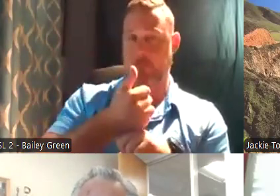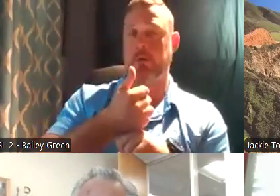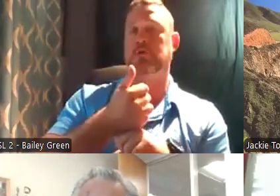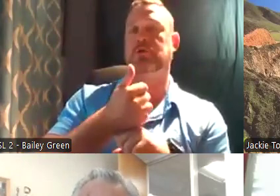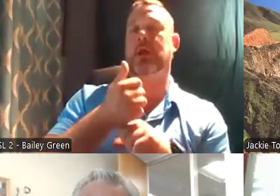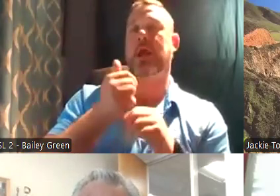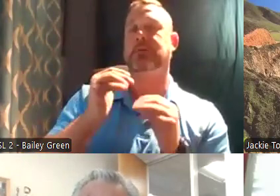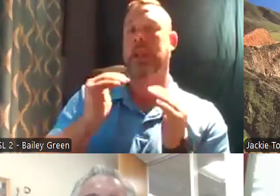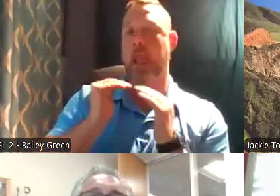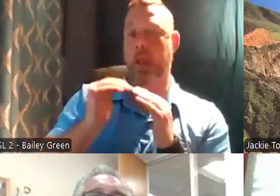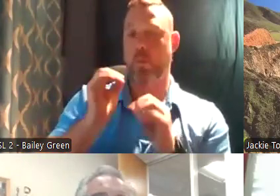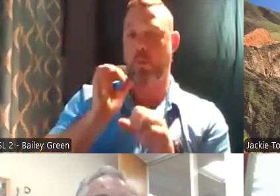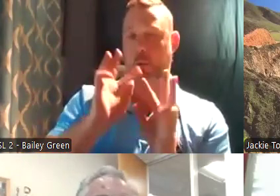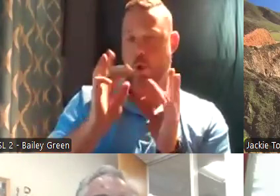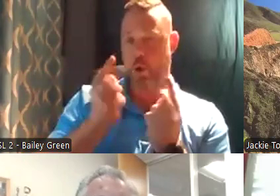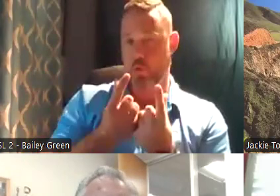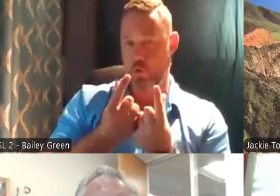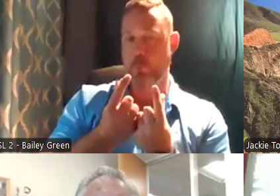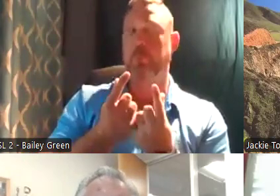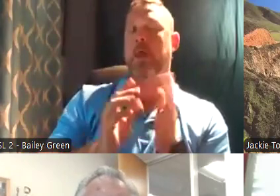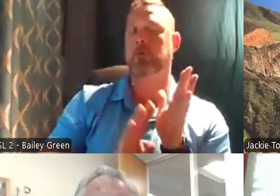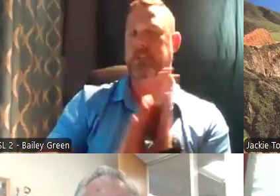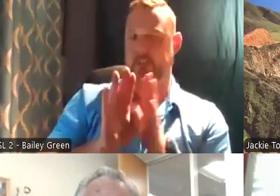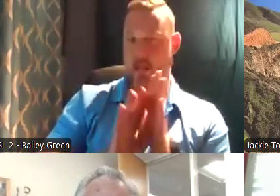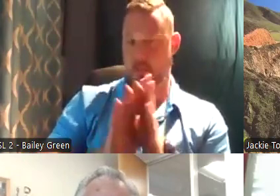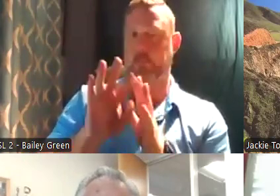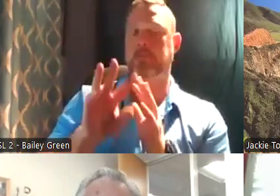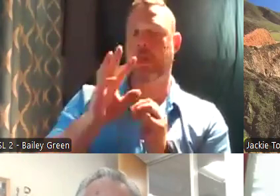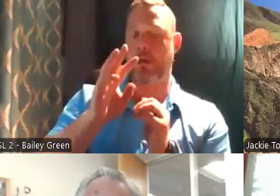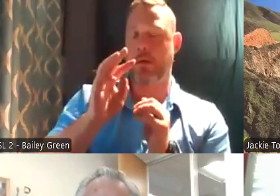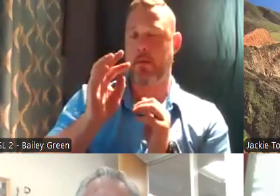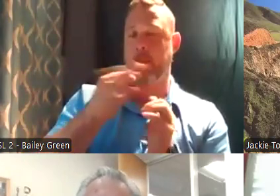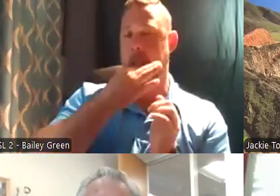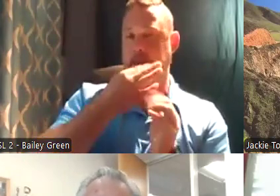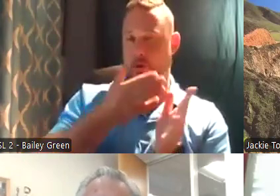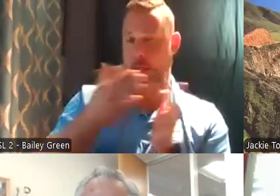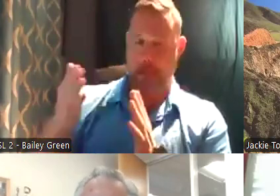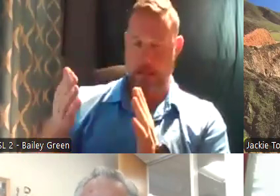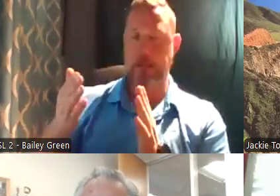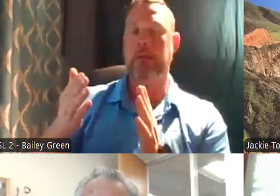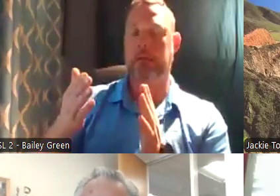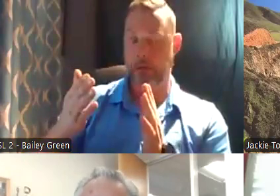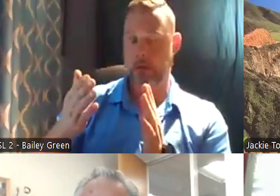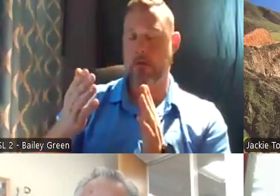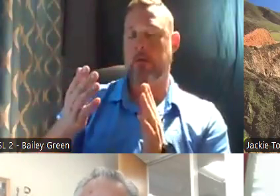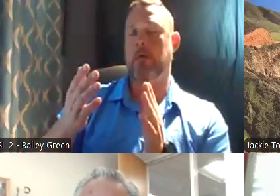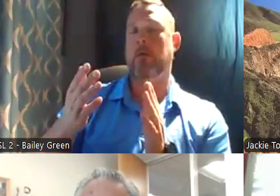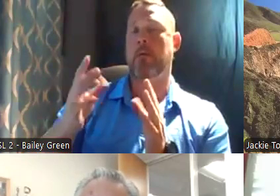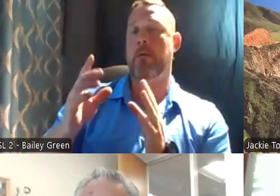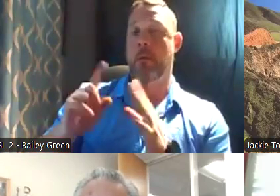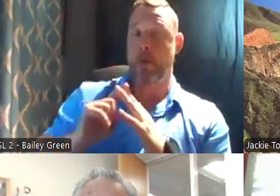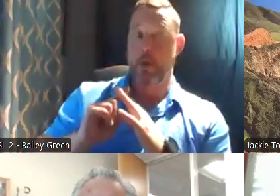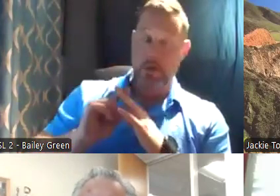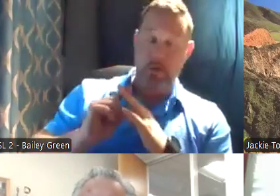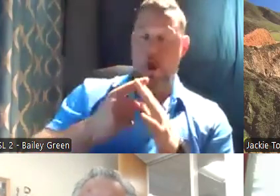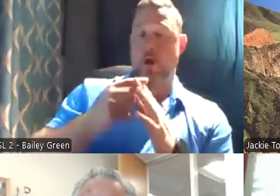equity work group that helped inform the development of the master plan for aging. But then with the launch of the master